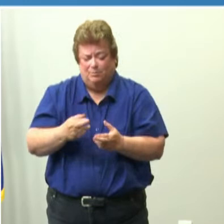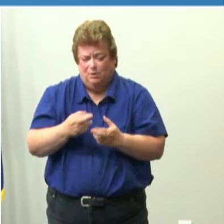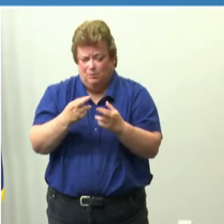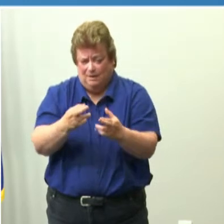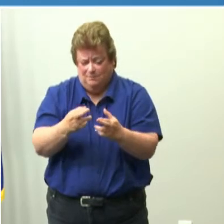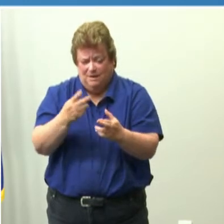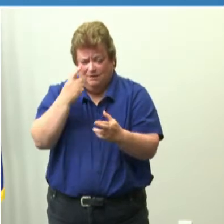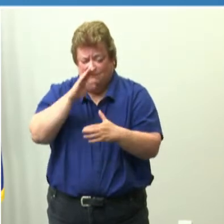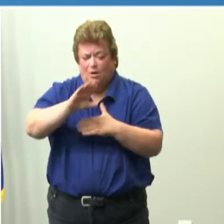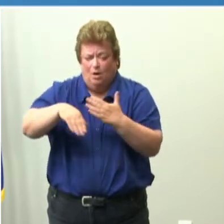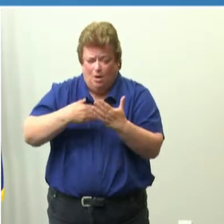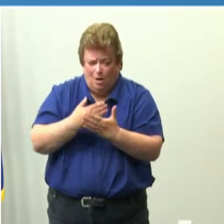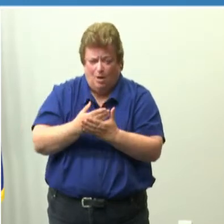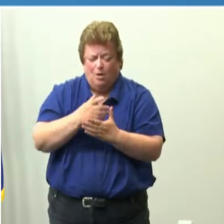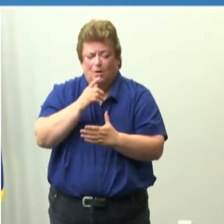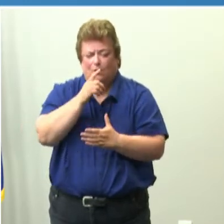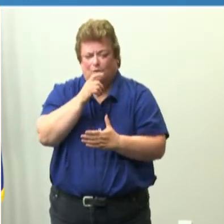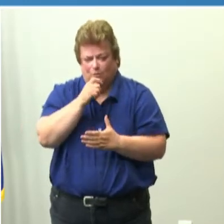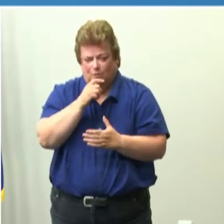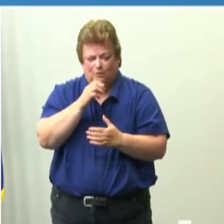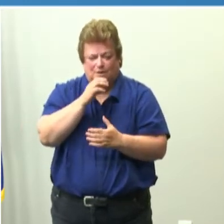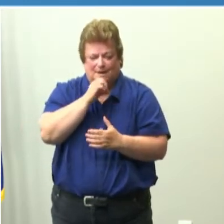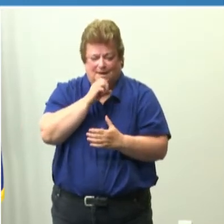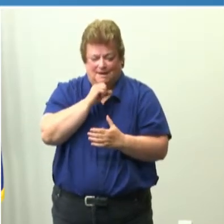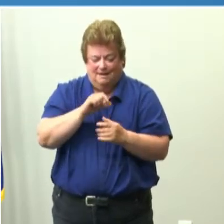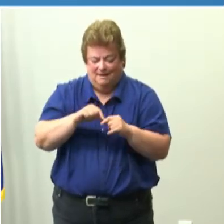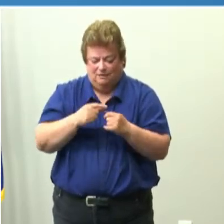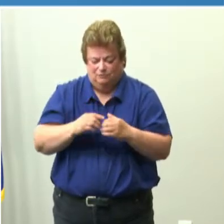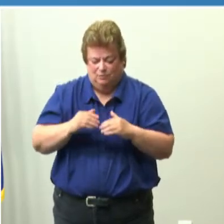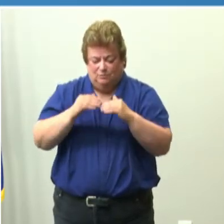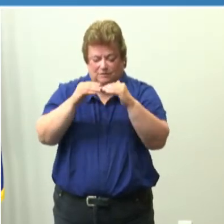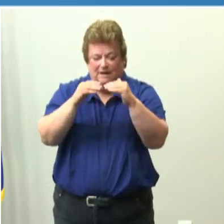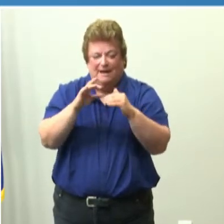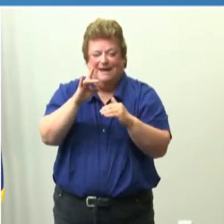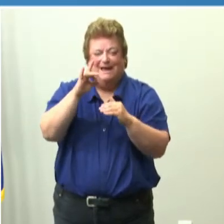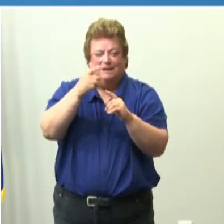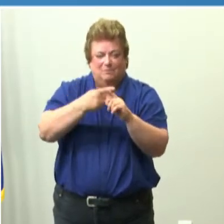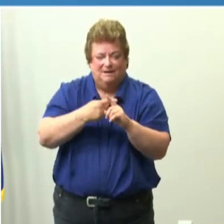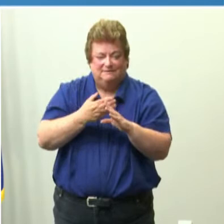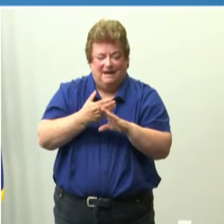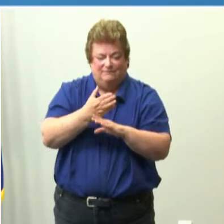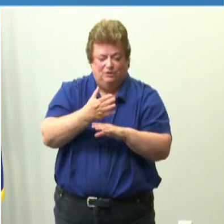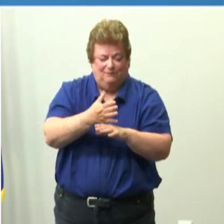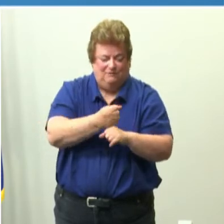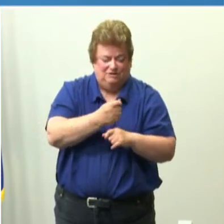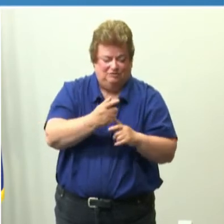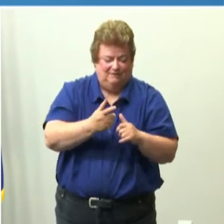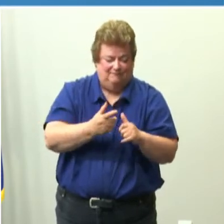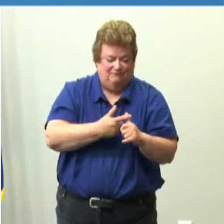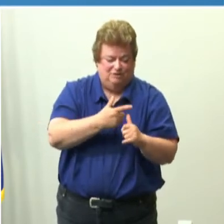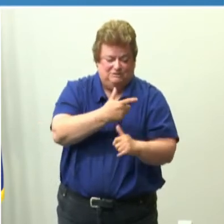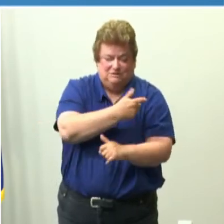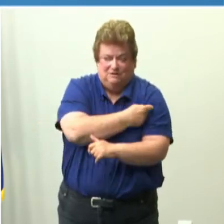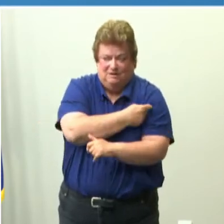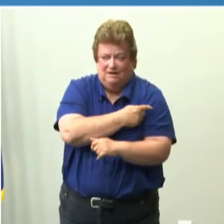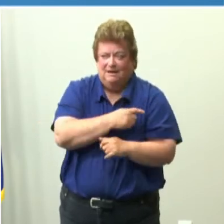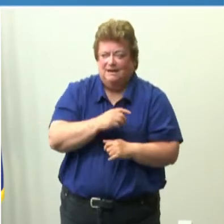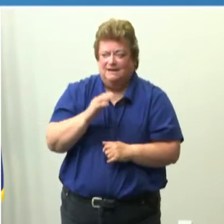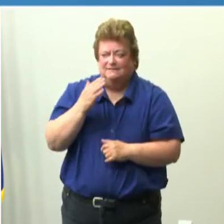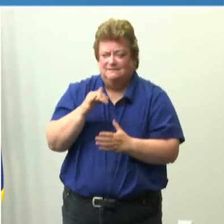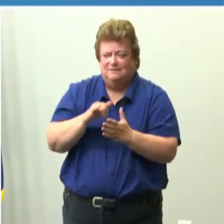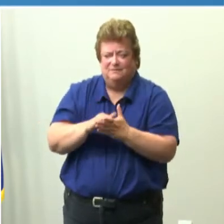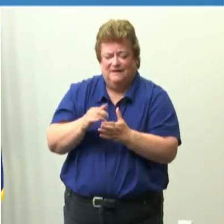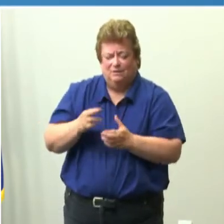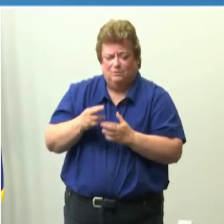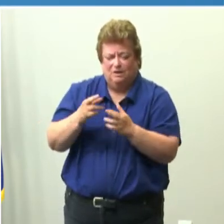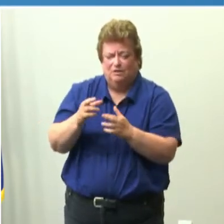for all eligible age groups 8 months after they receive their second dose. It's being reported that this recommendation could